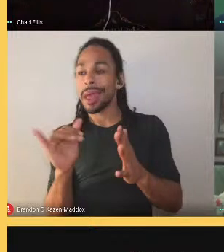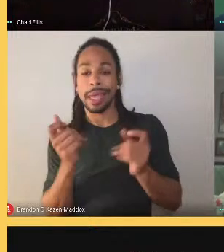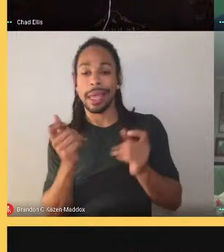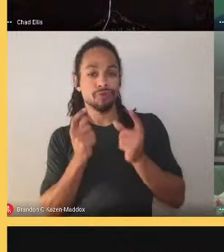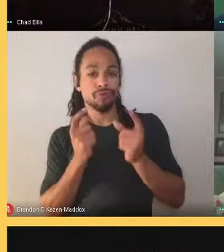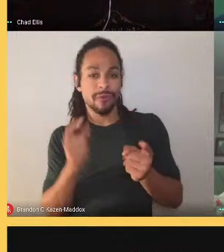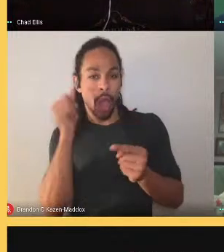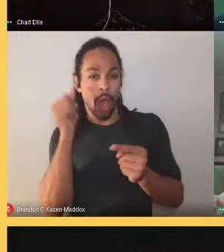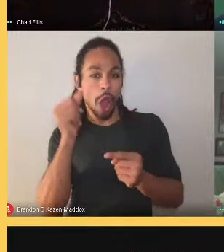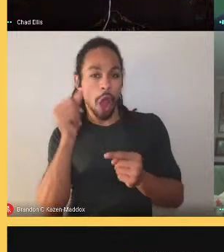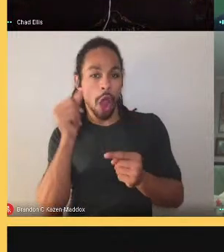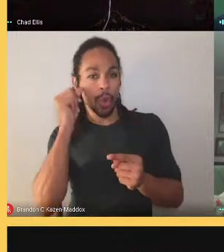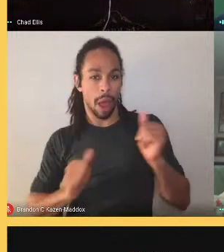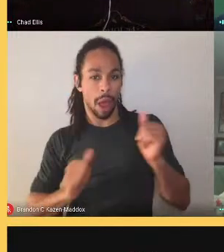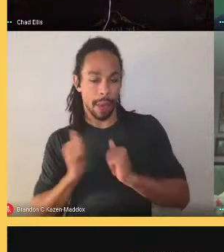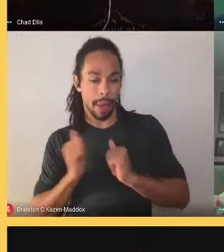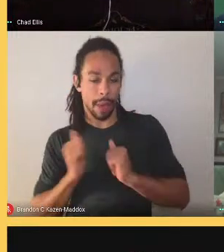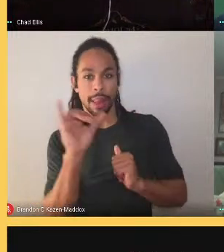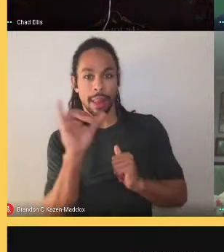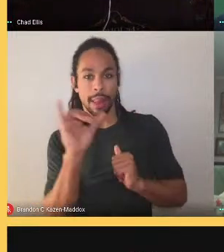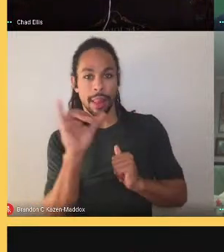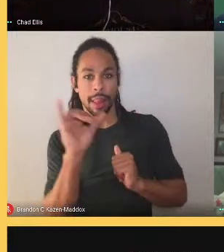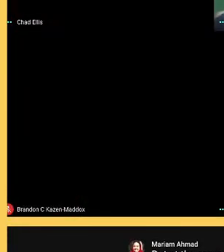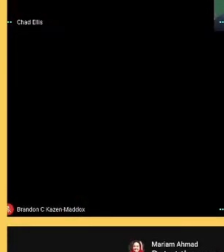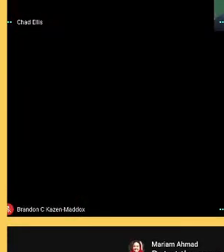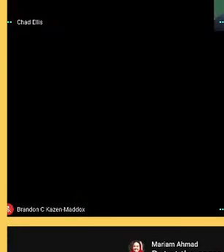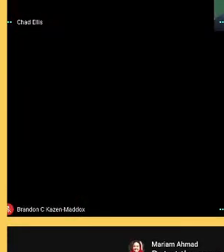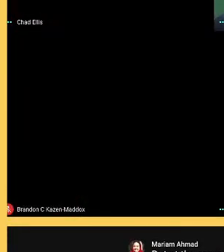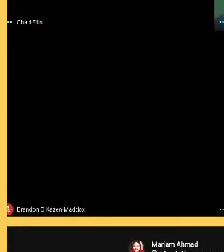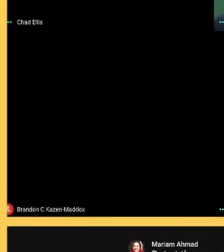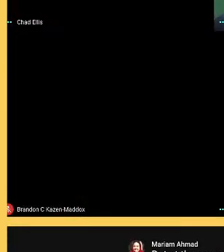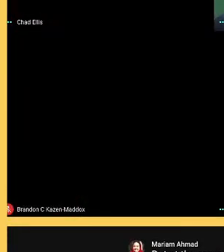a lot of actual plays kind of morph into.